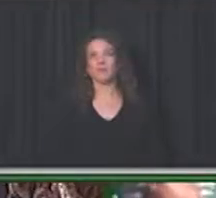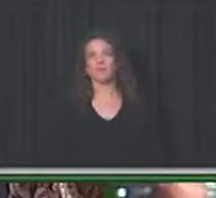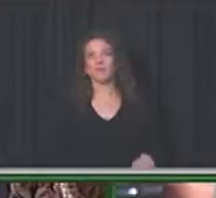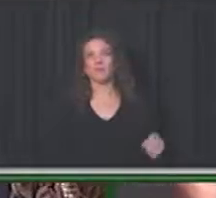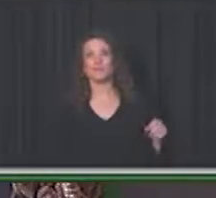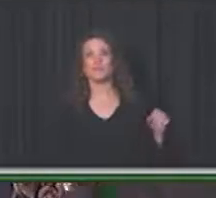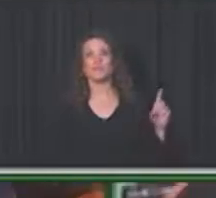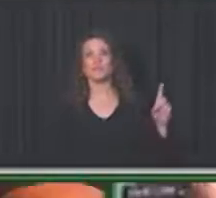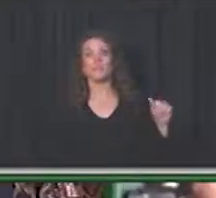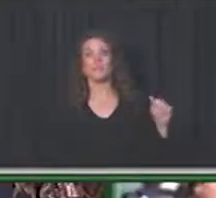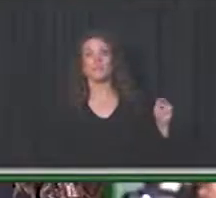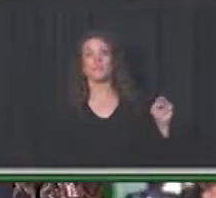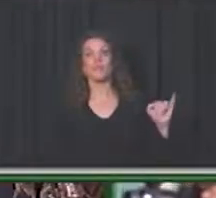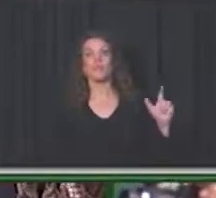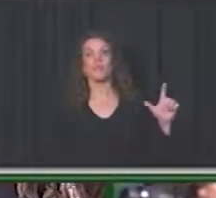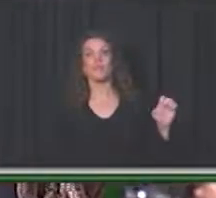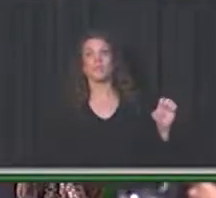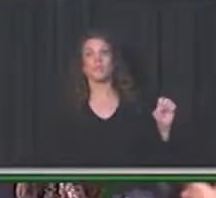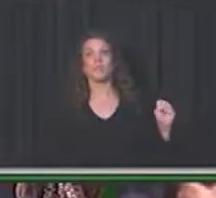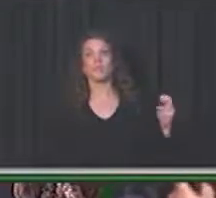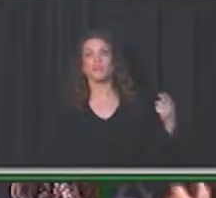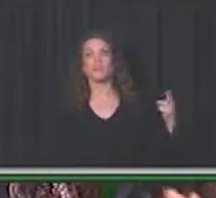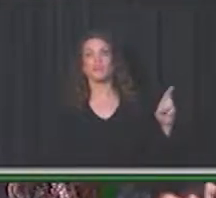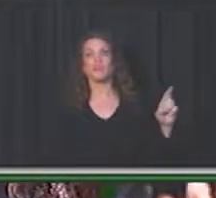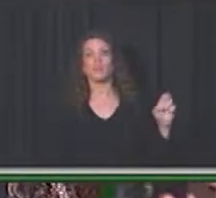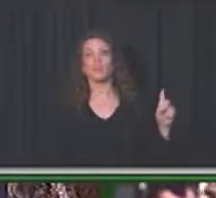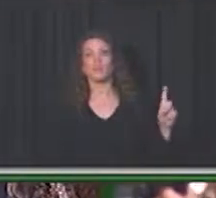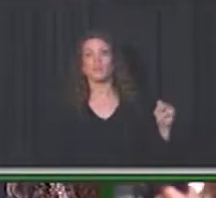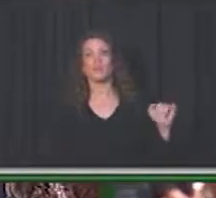Danielle Shrednights.